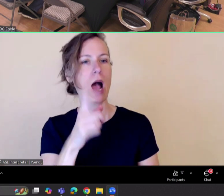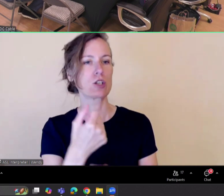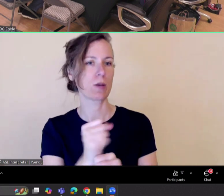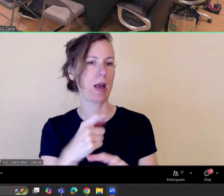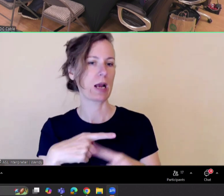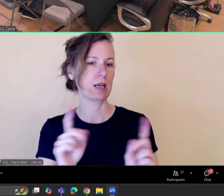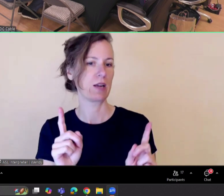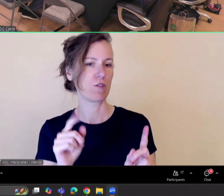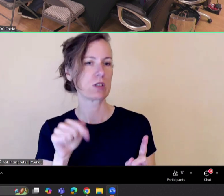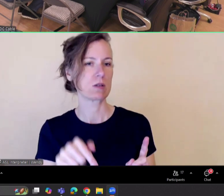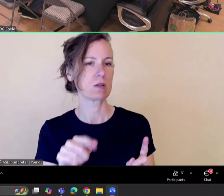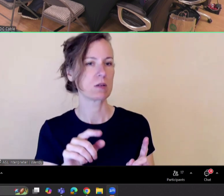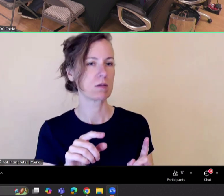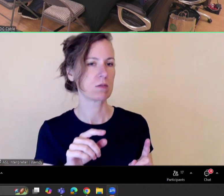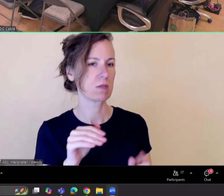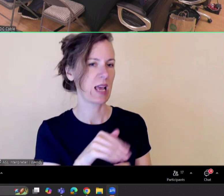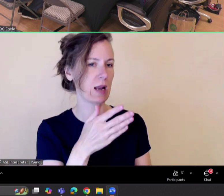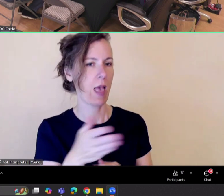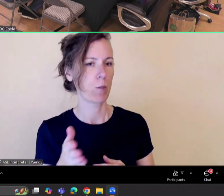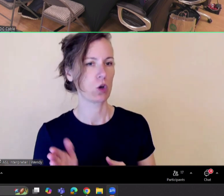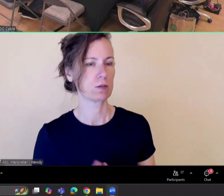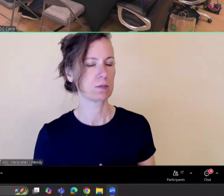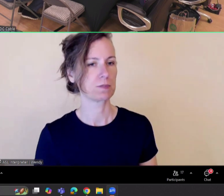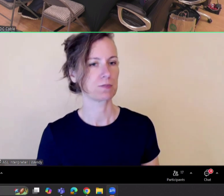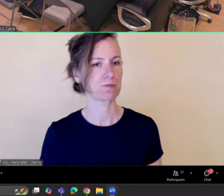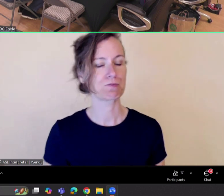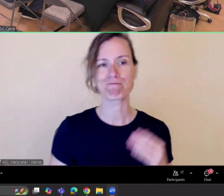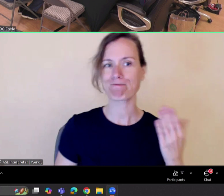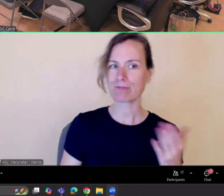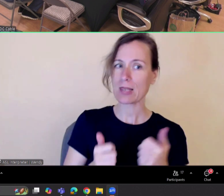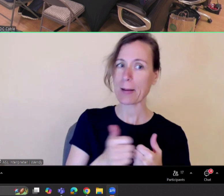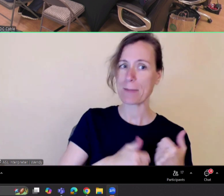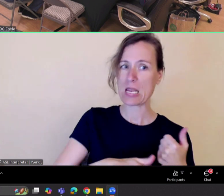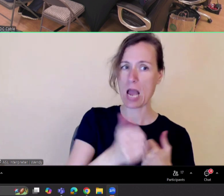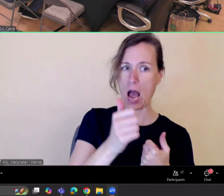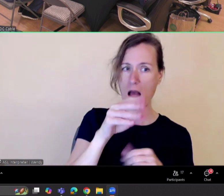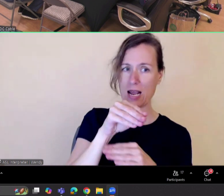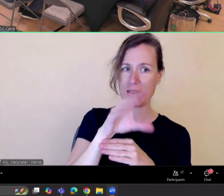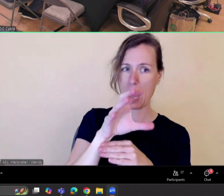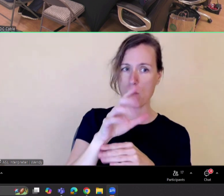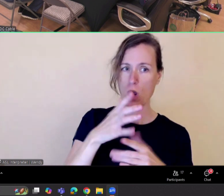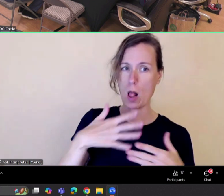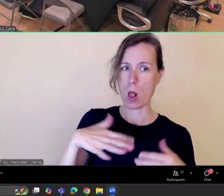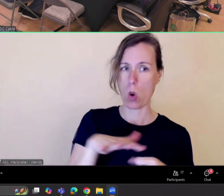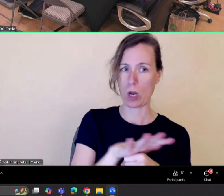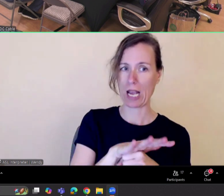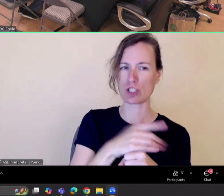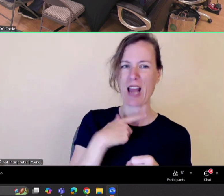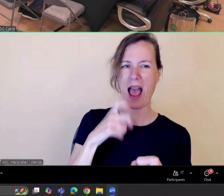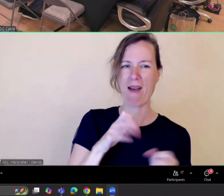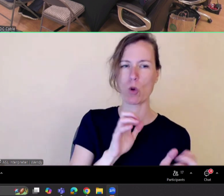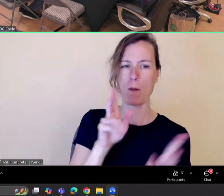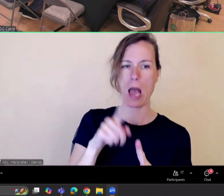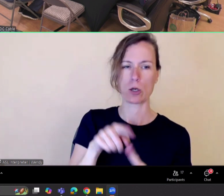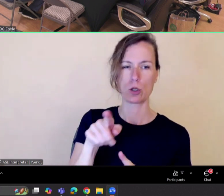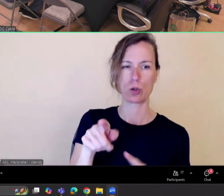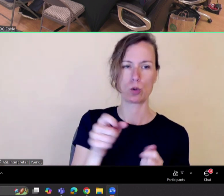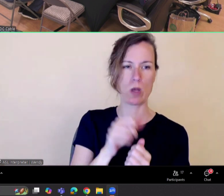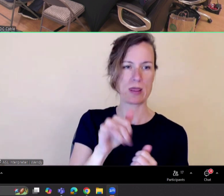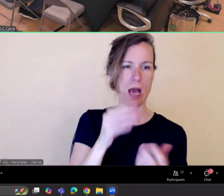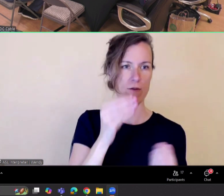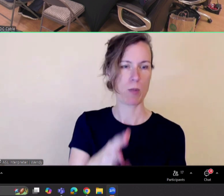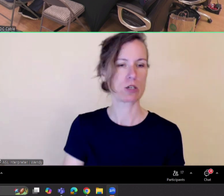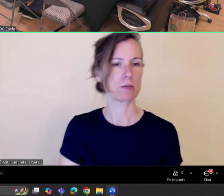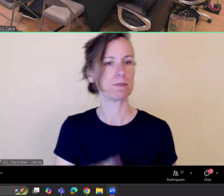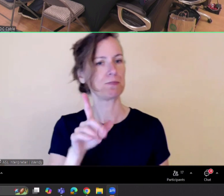Beyond specifically at the camera location, I'll have to get back to you. Okay. Great. One last question. If the federal